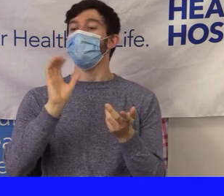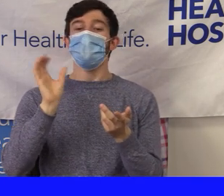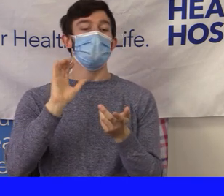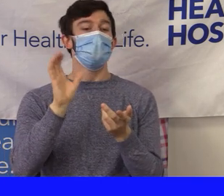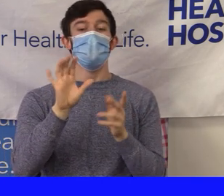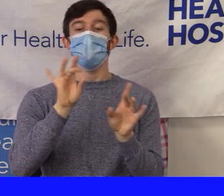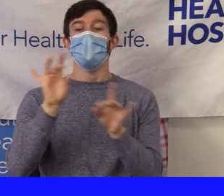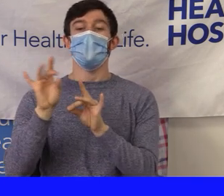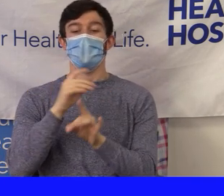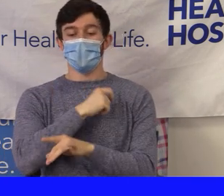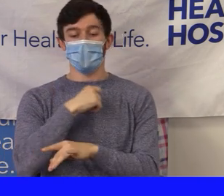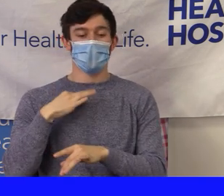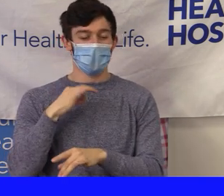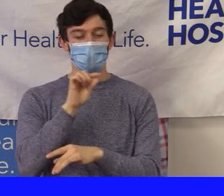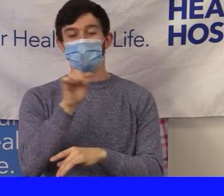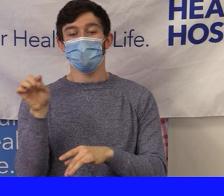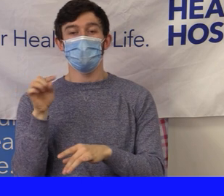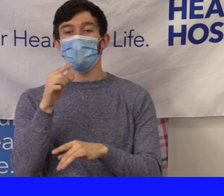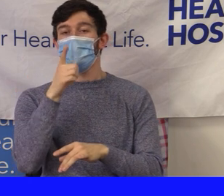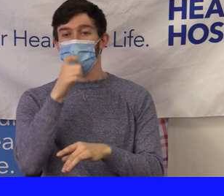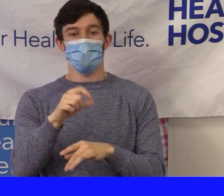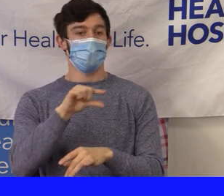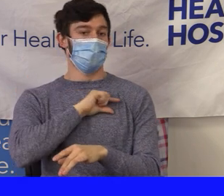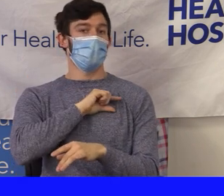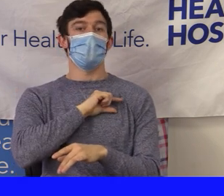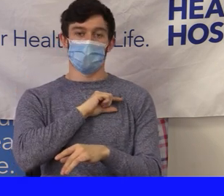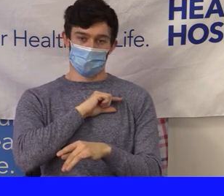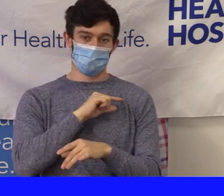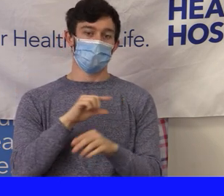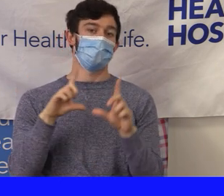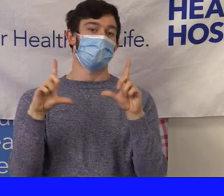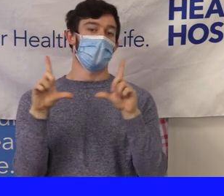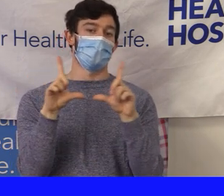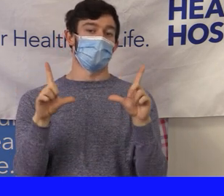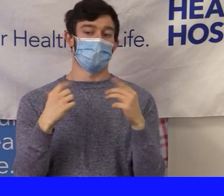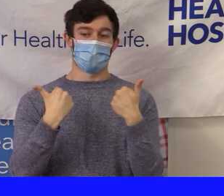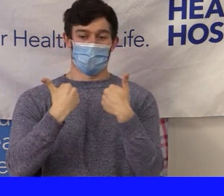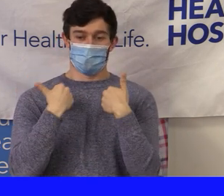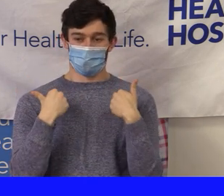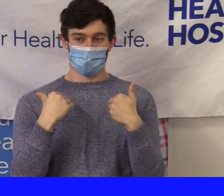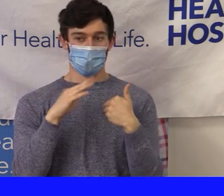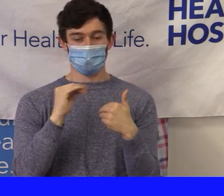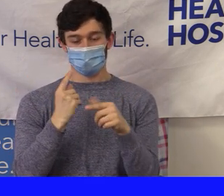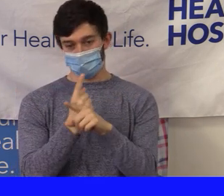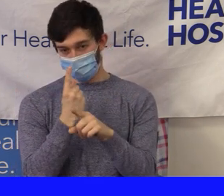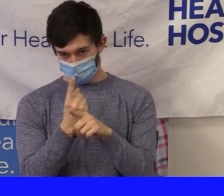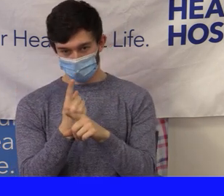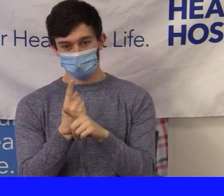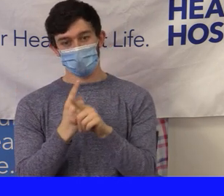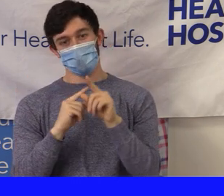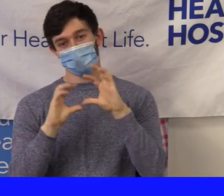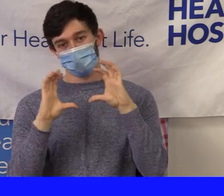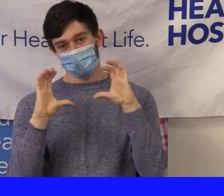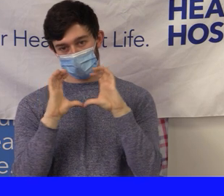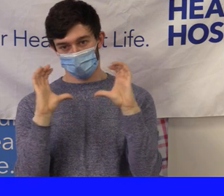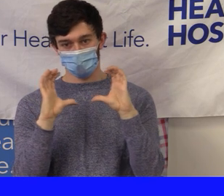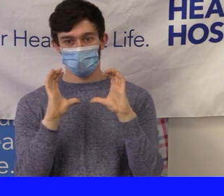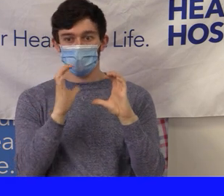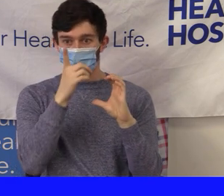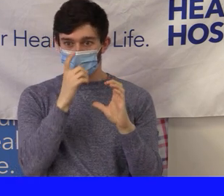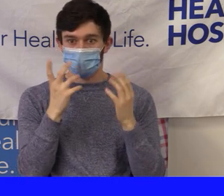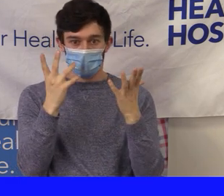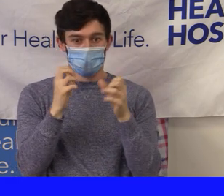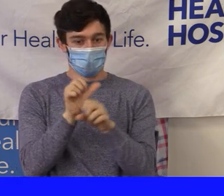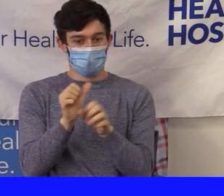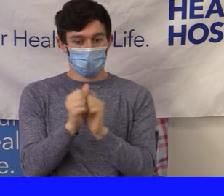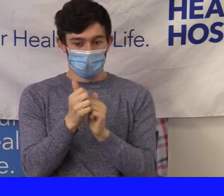selecting staff who were qualified, who were licensed and appropriately credentialed, and furthermore had the desire to work